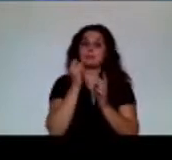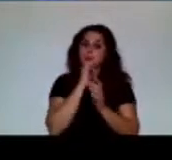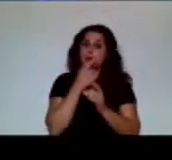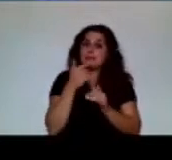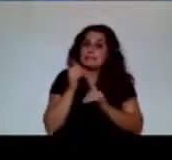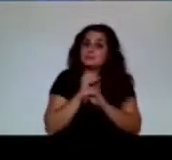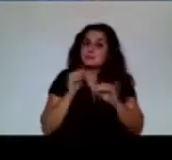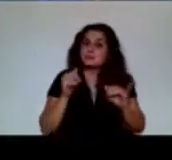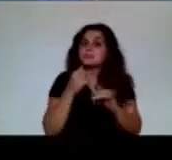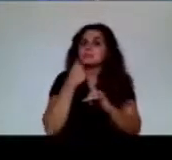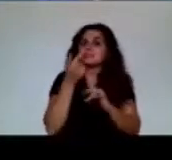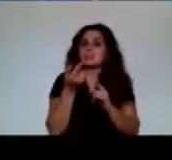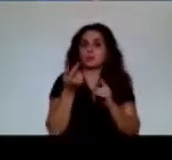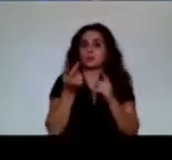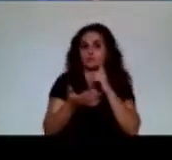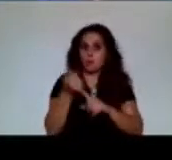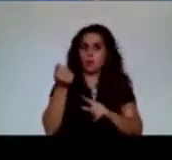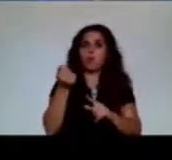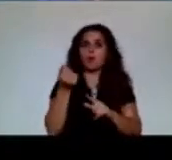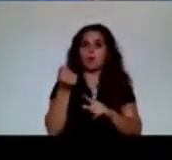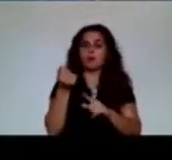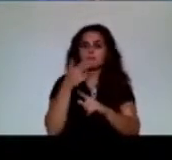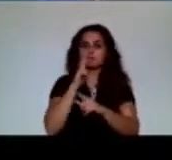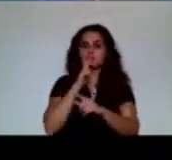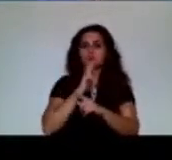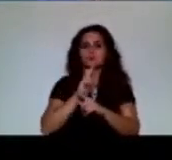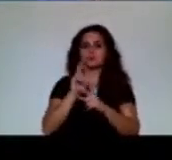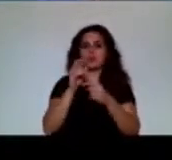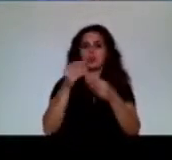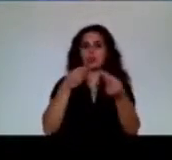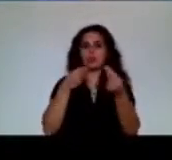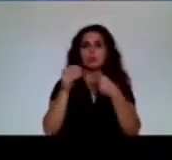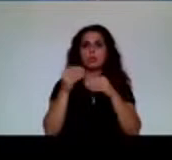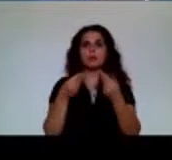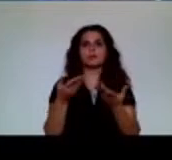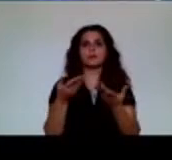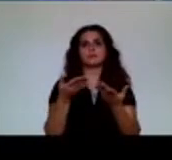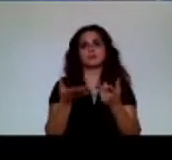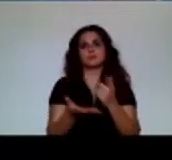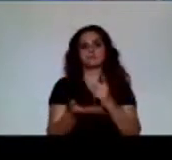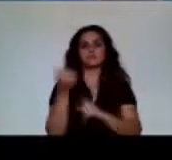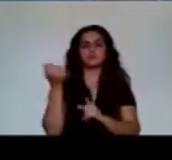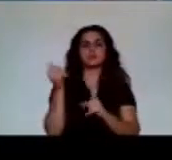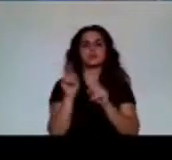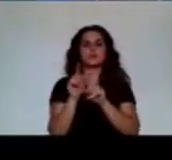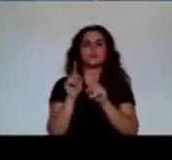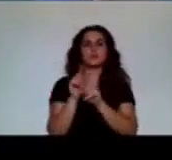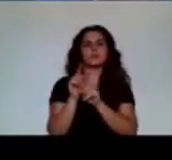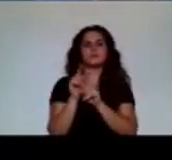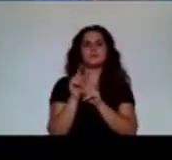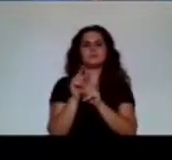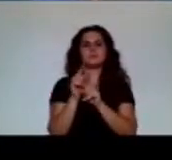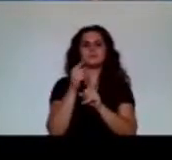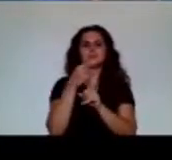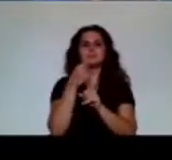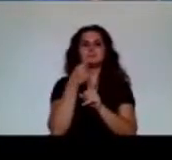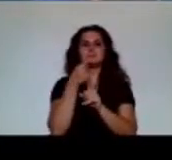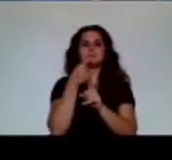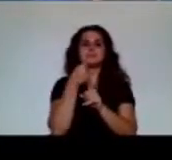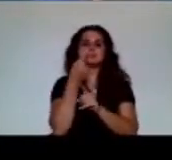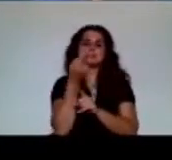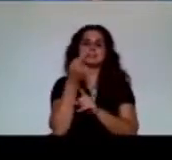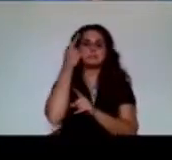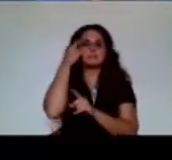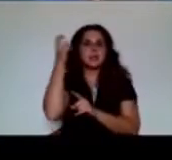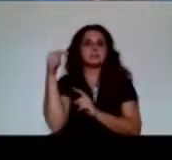to actually manage their answers so that they are able to convey that they are not biased